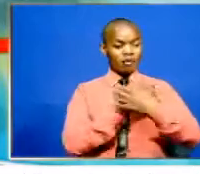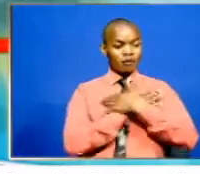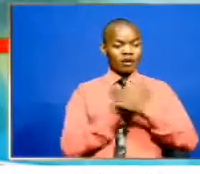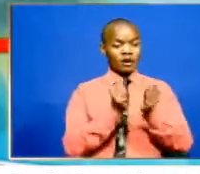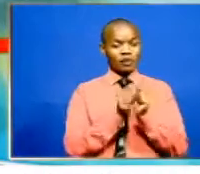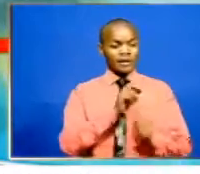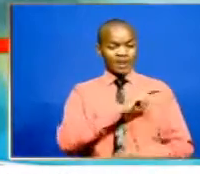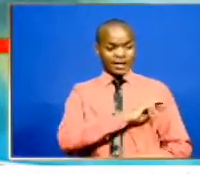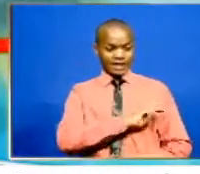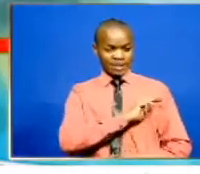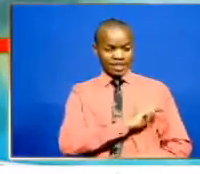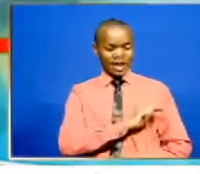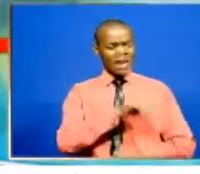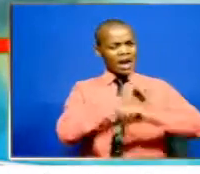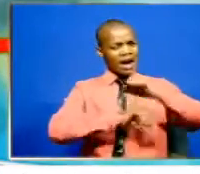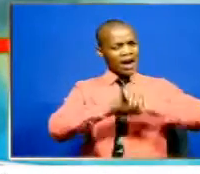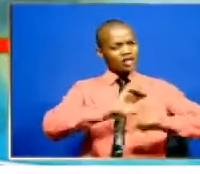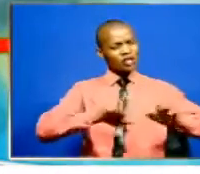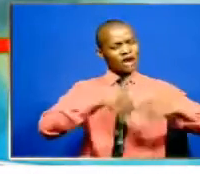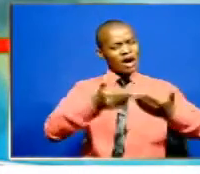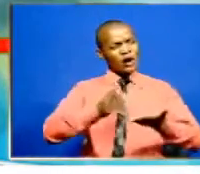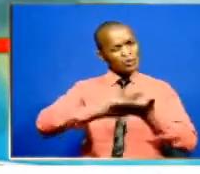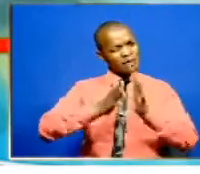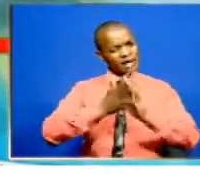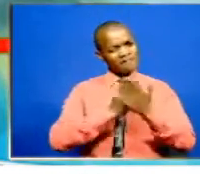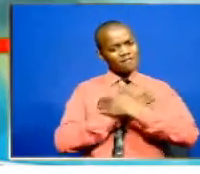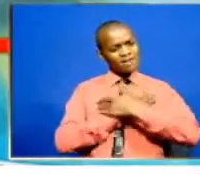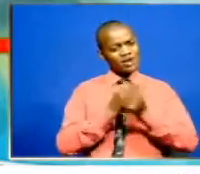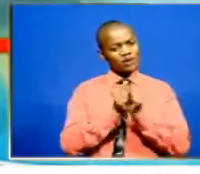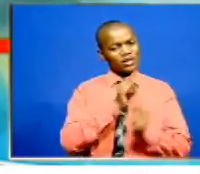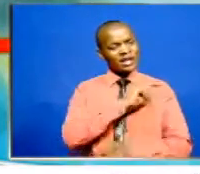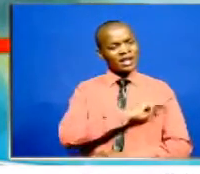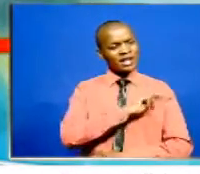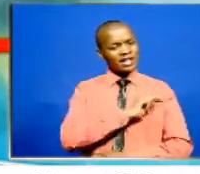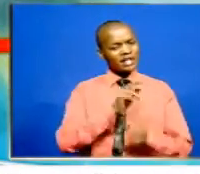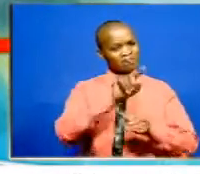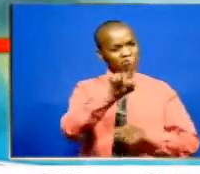we do that before we think about the figures?